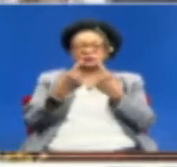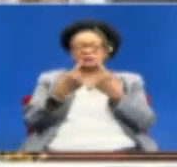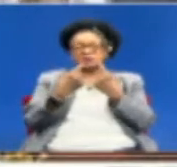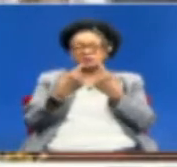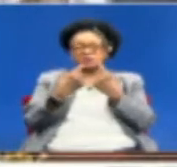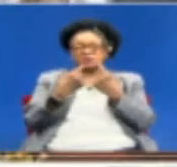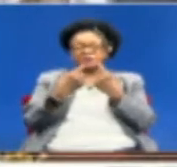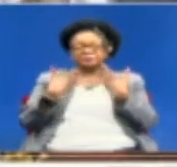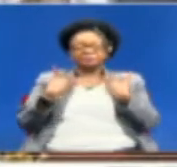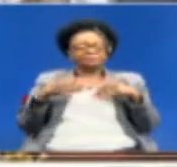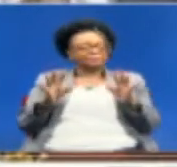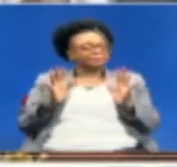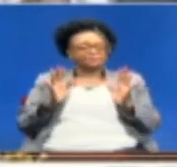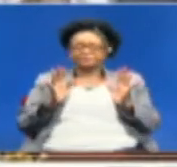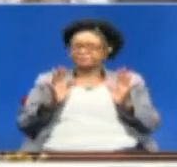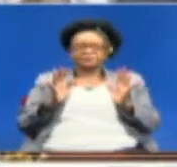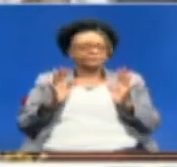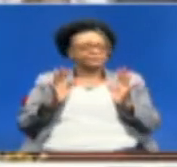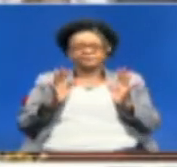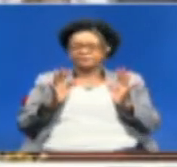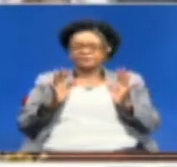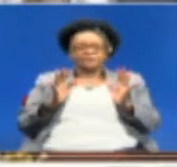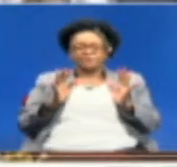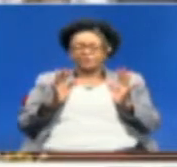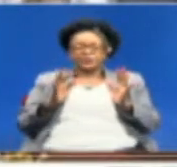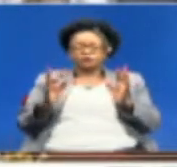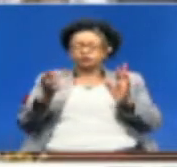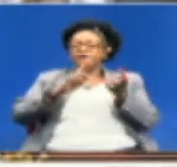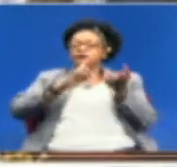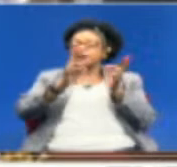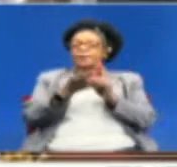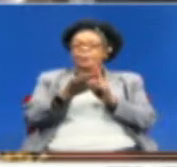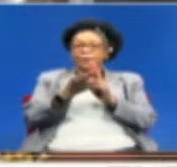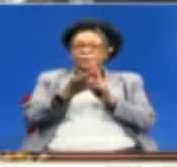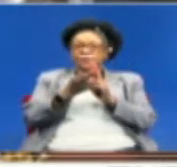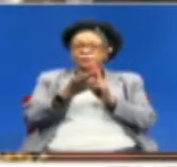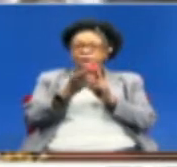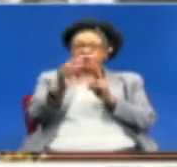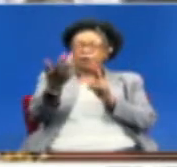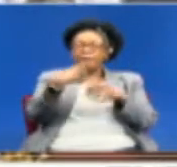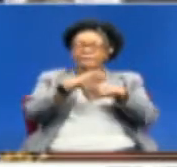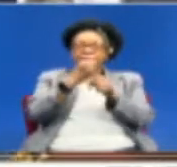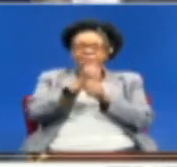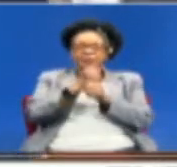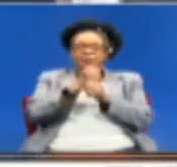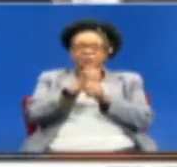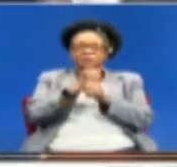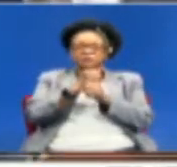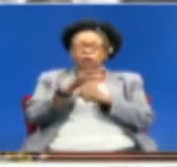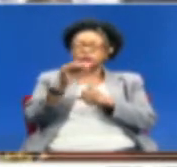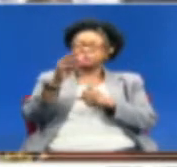we don't want to reduce the talks to an allied conspiracy.